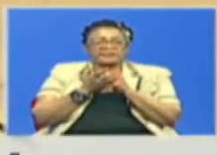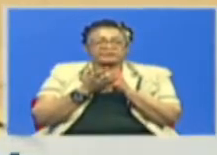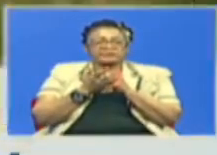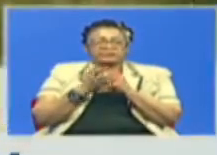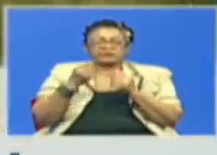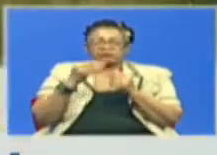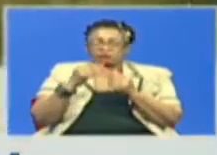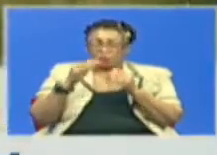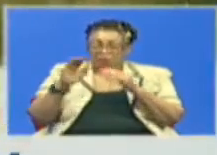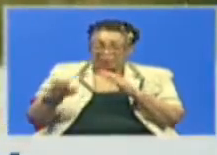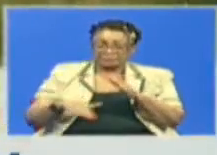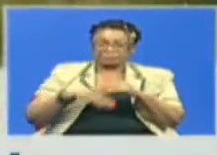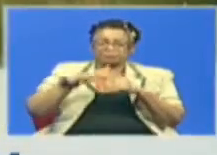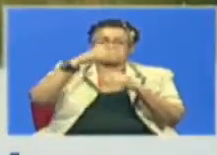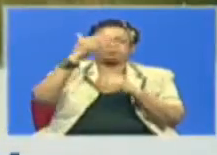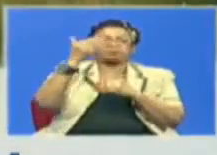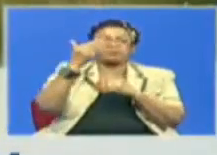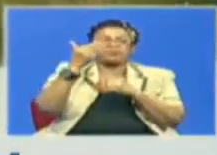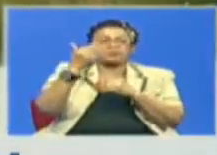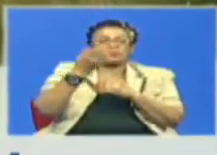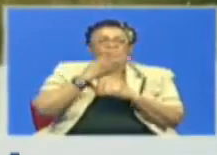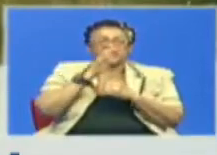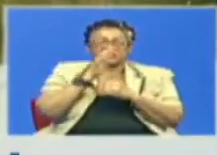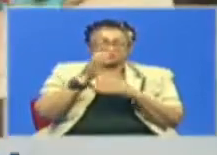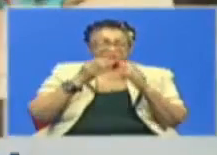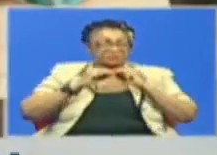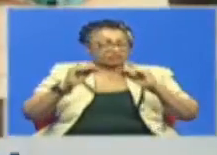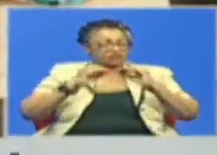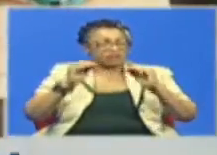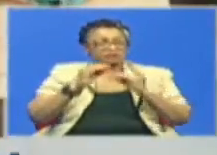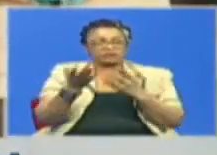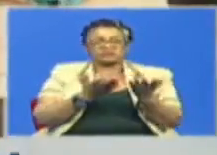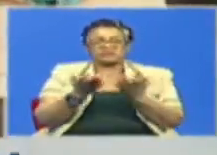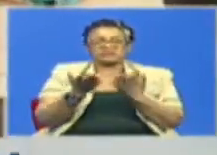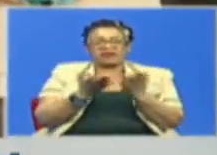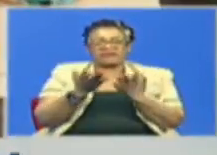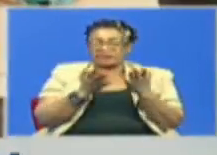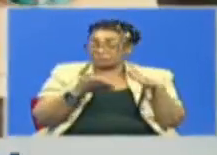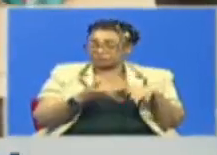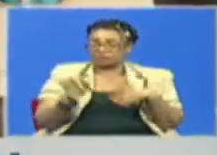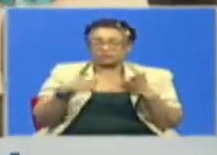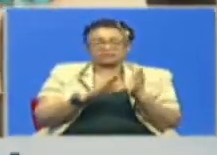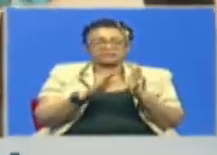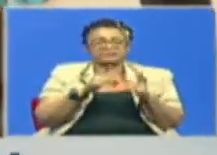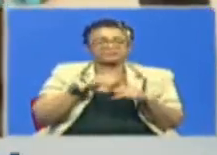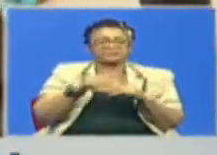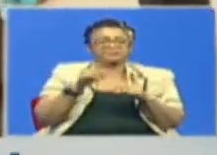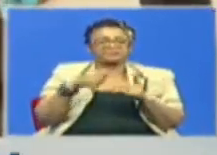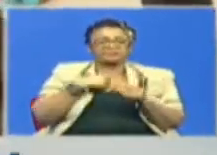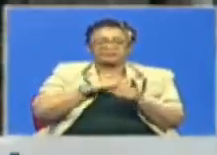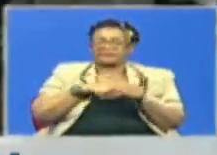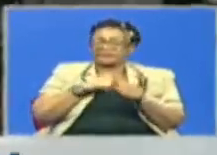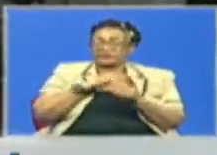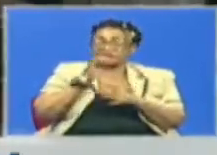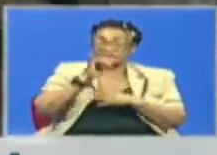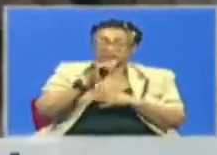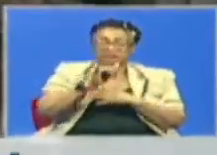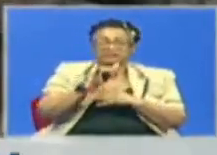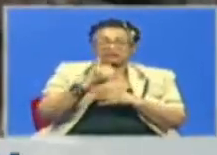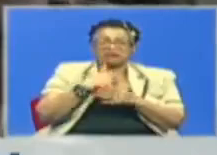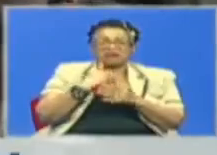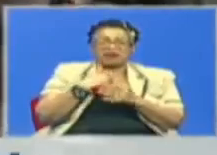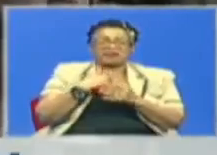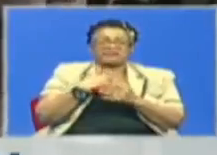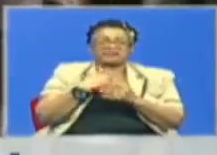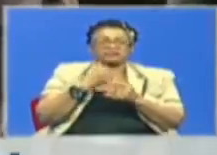tukapanda juu. Though far from the waters he had trained to serve in, an opportunity, unfortunate as the context was, presented itself